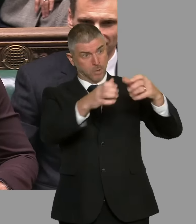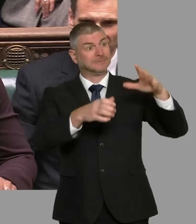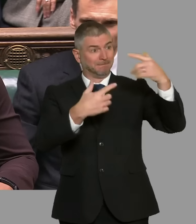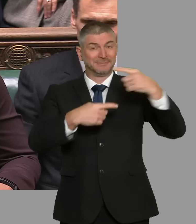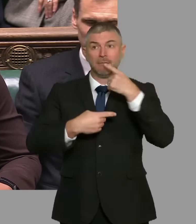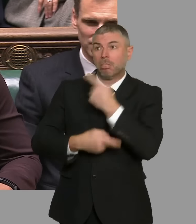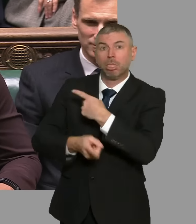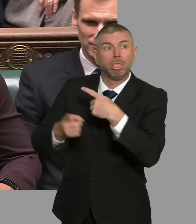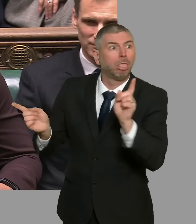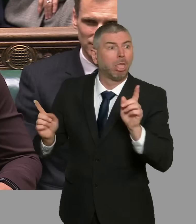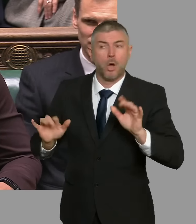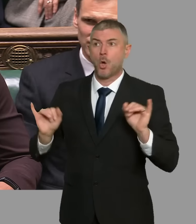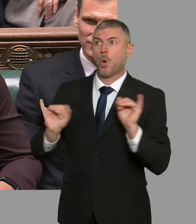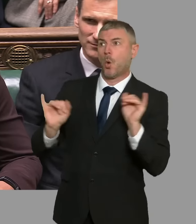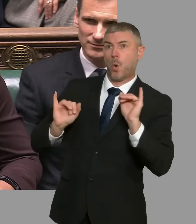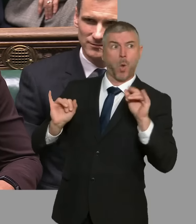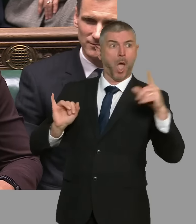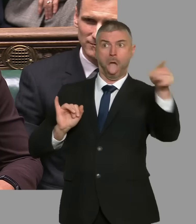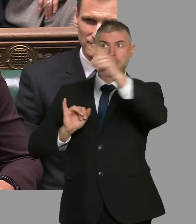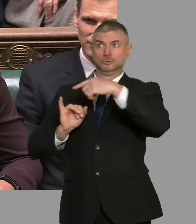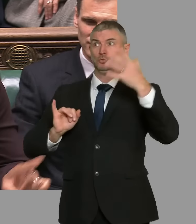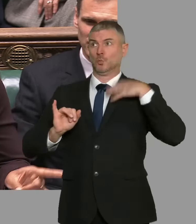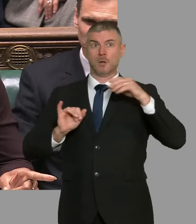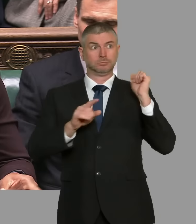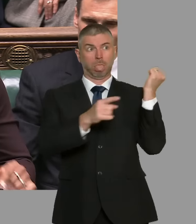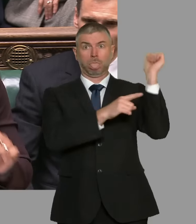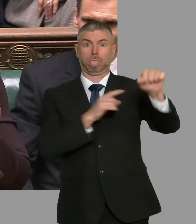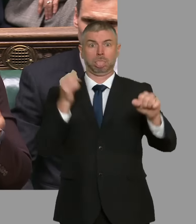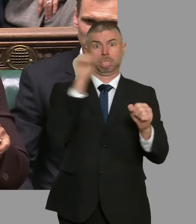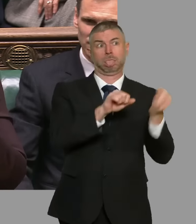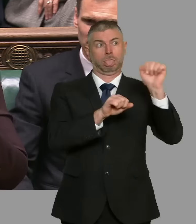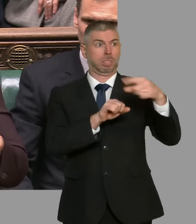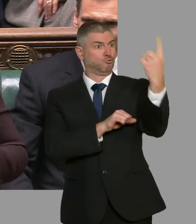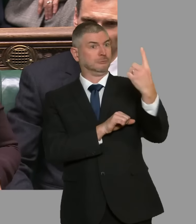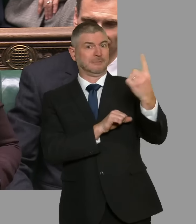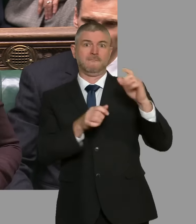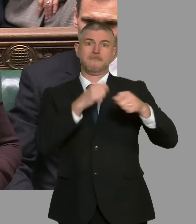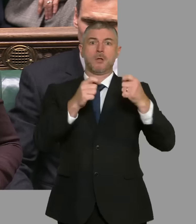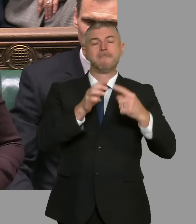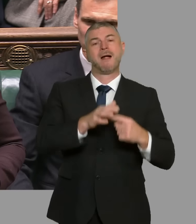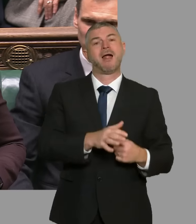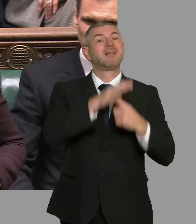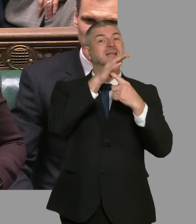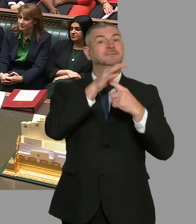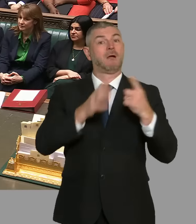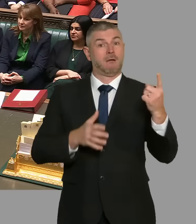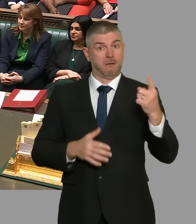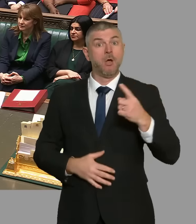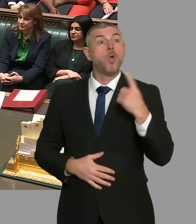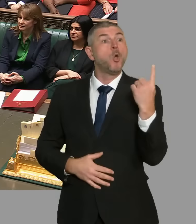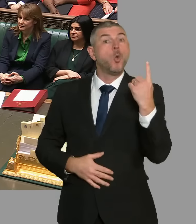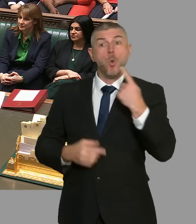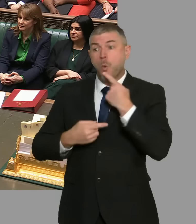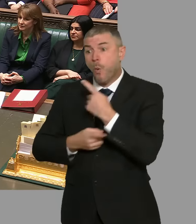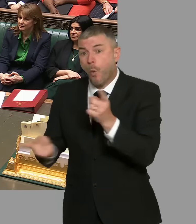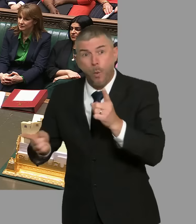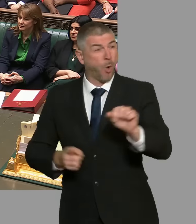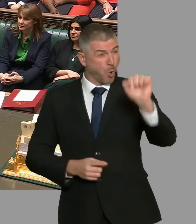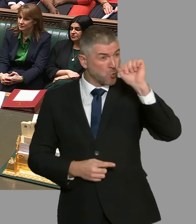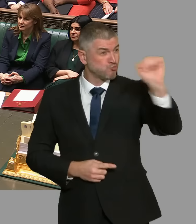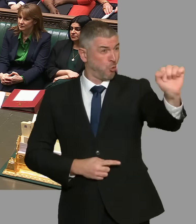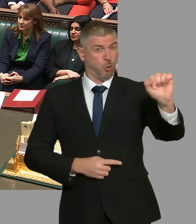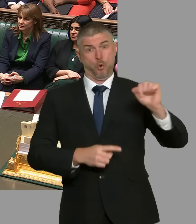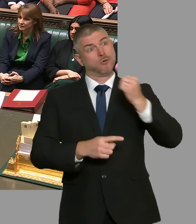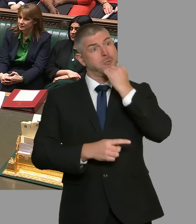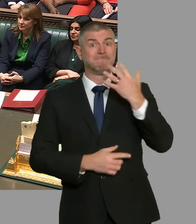bids. These attacks came from Number 10, nowhere else, his toxic Number 10. The person responsible for the